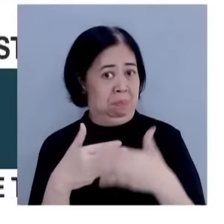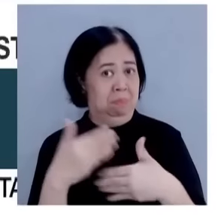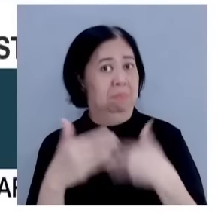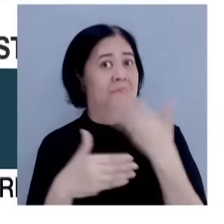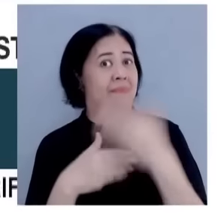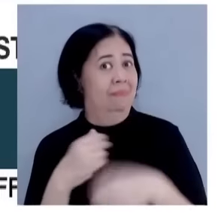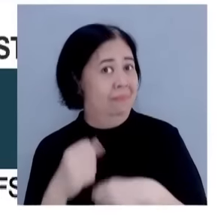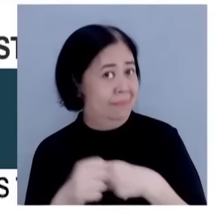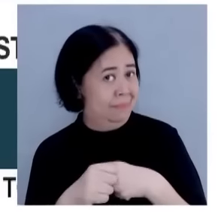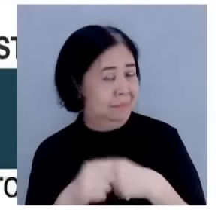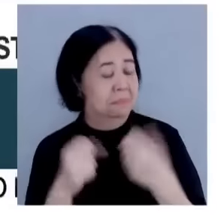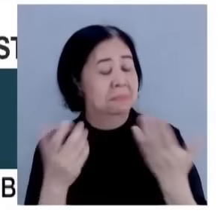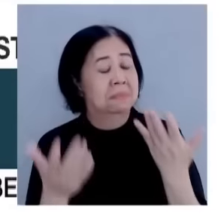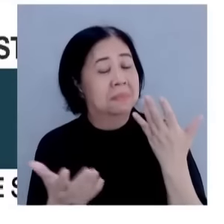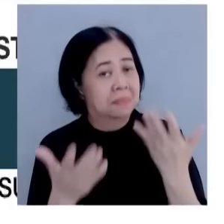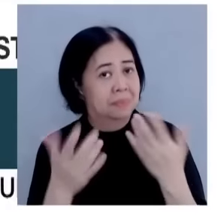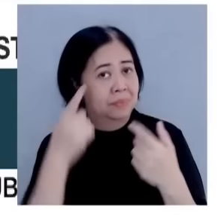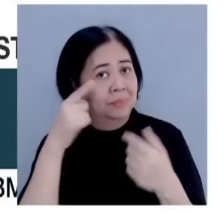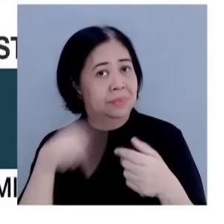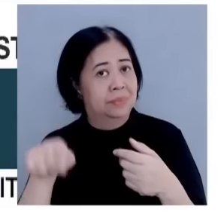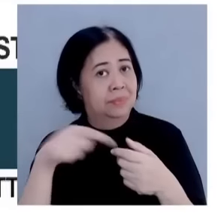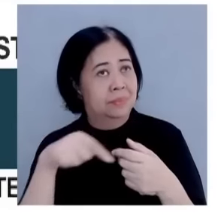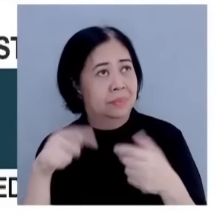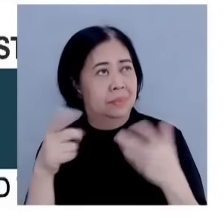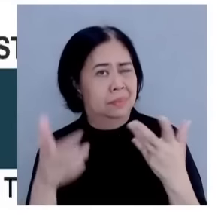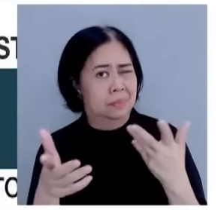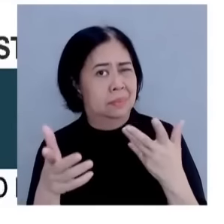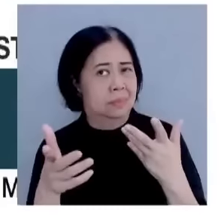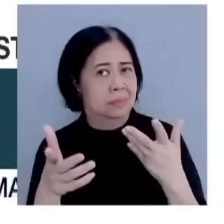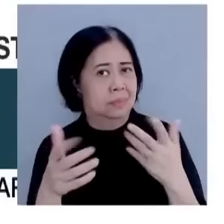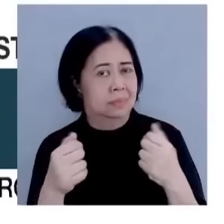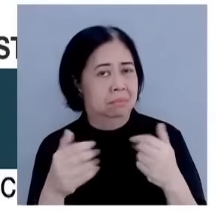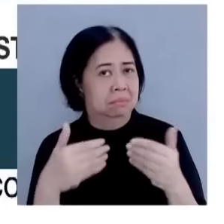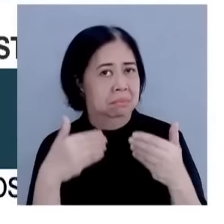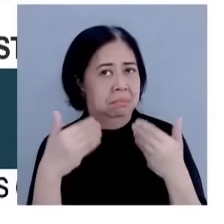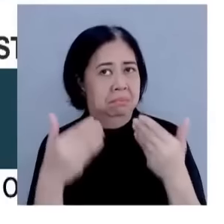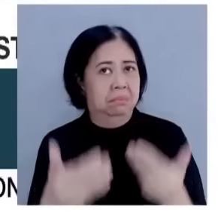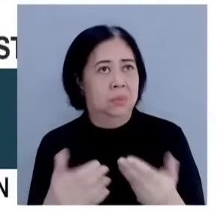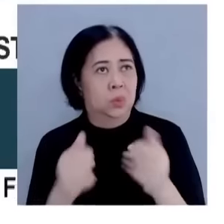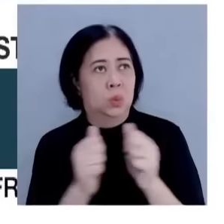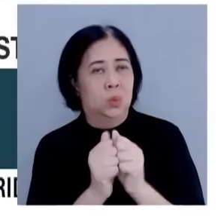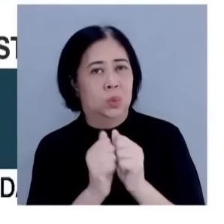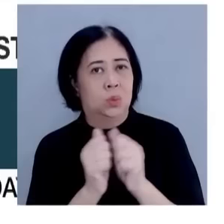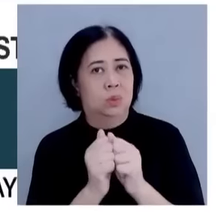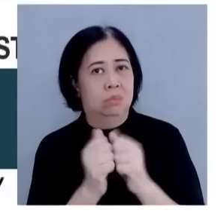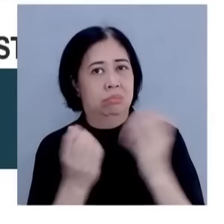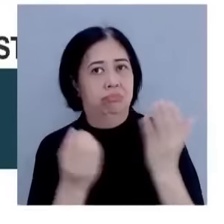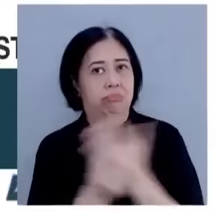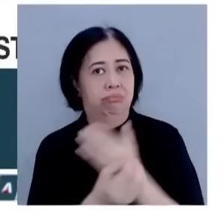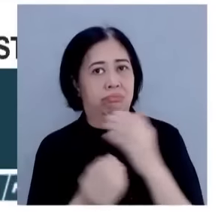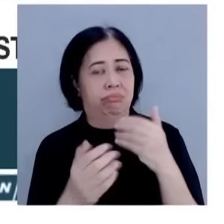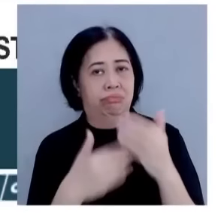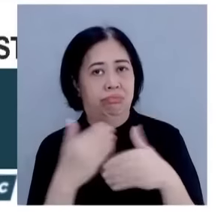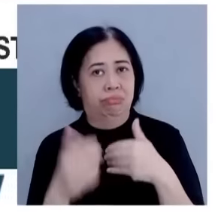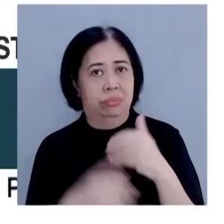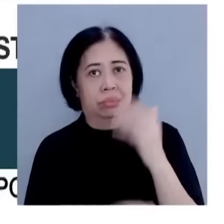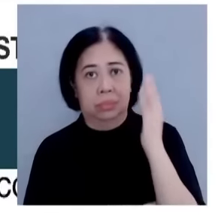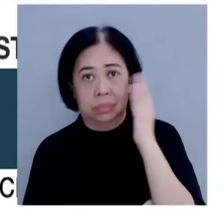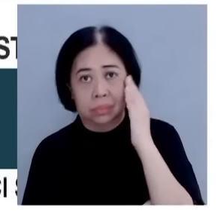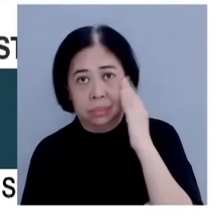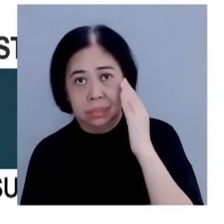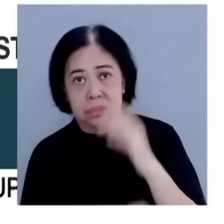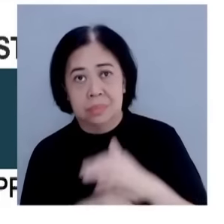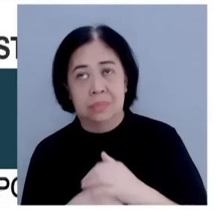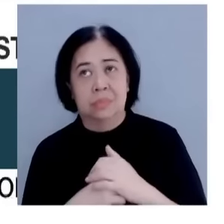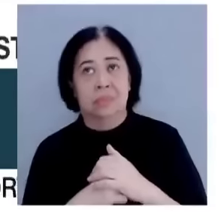it even possible for them to go ahead with the impeachment process knowing